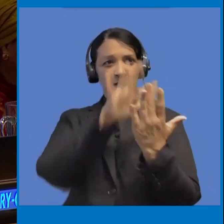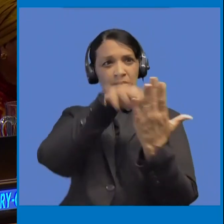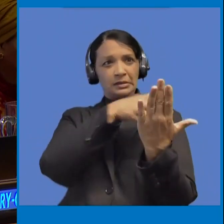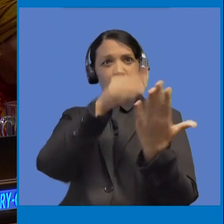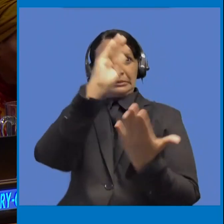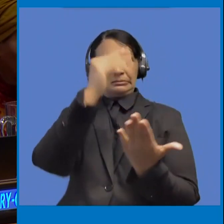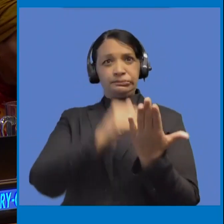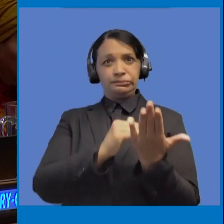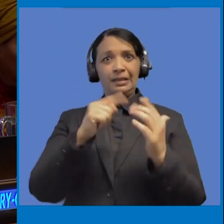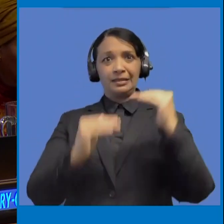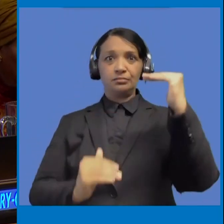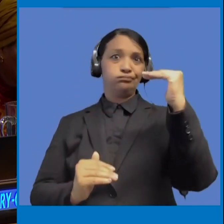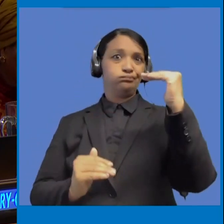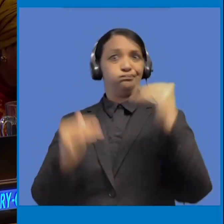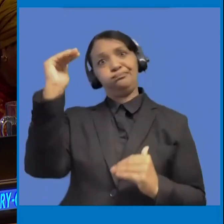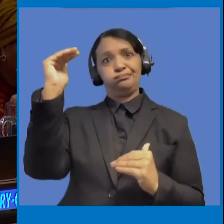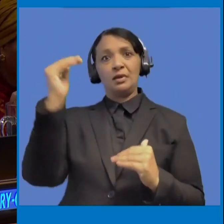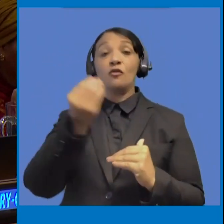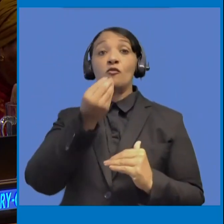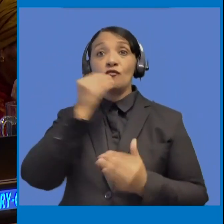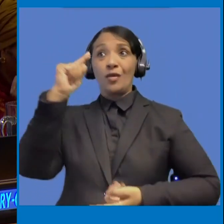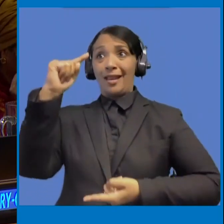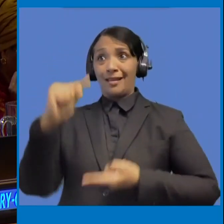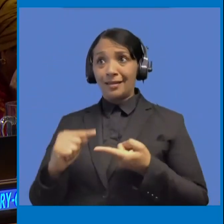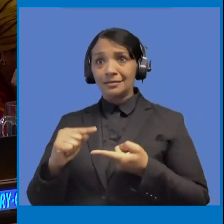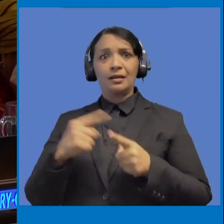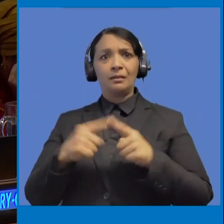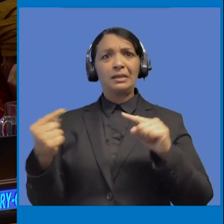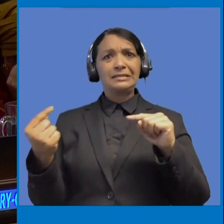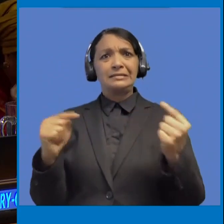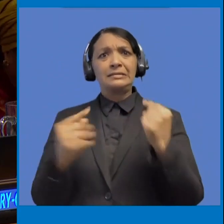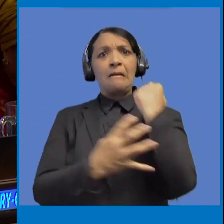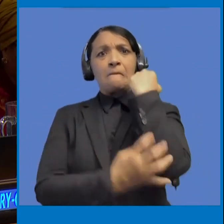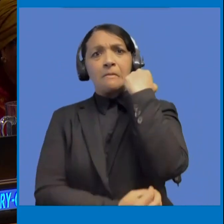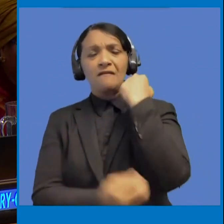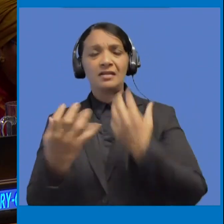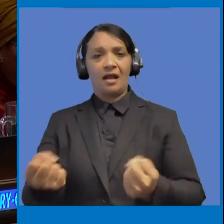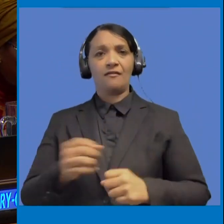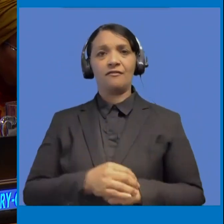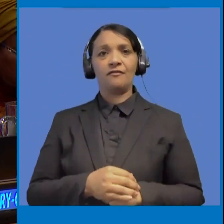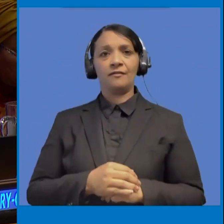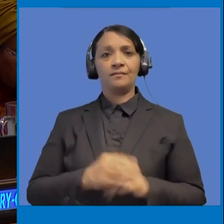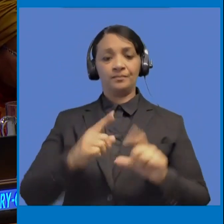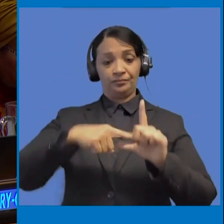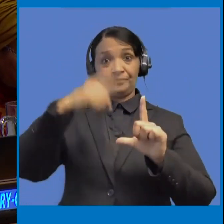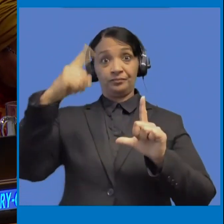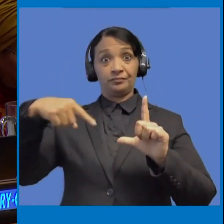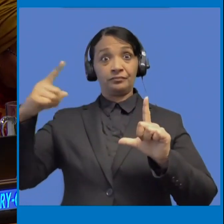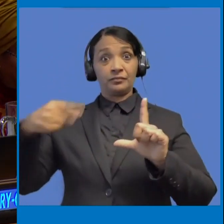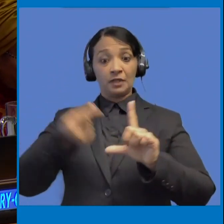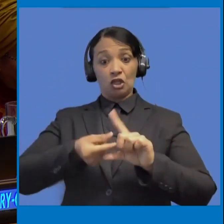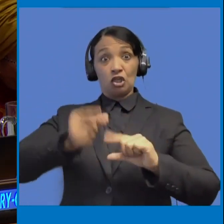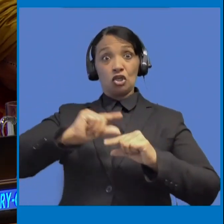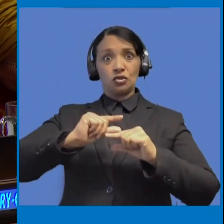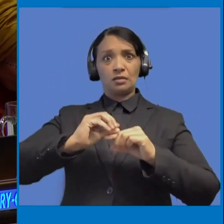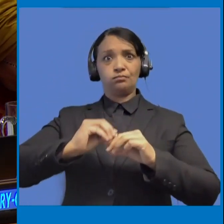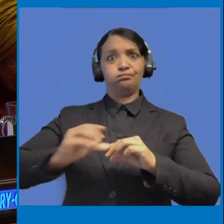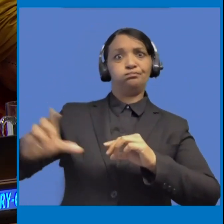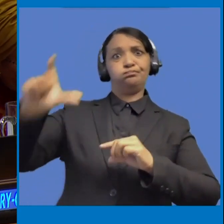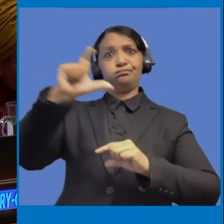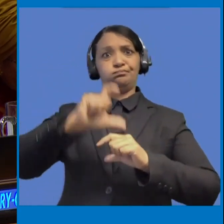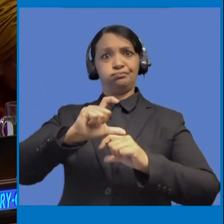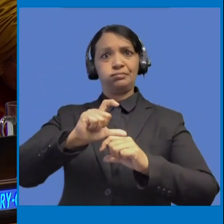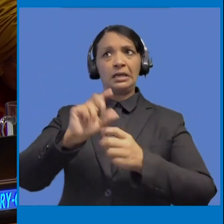food insecurity. Rising interest rates are increasing the risk of debt distress. And meanwhile,